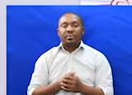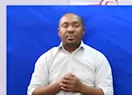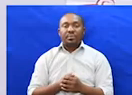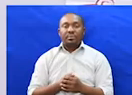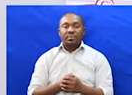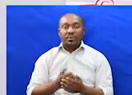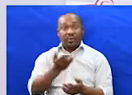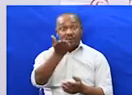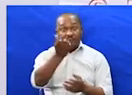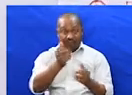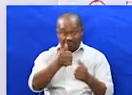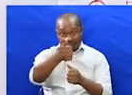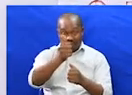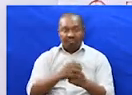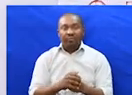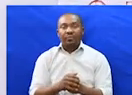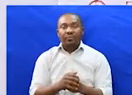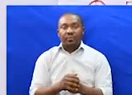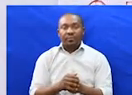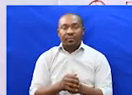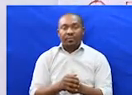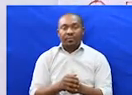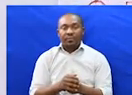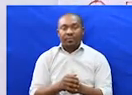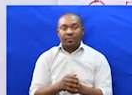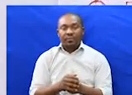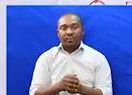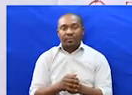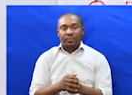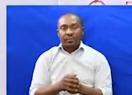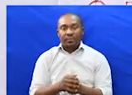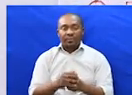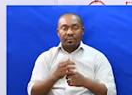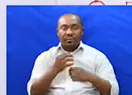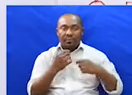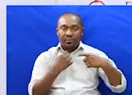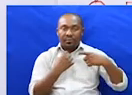for you. Small exercise for you. Number one.